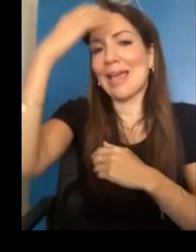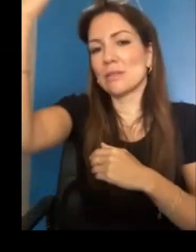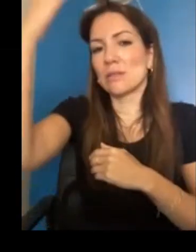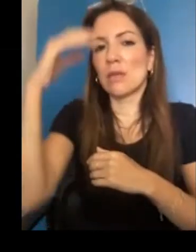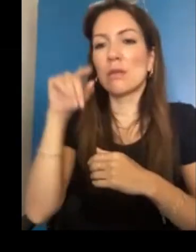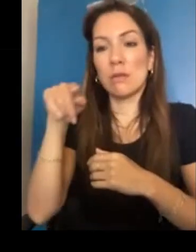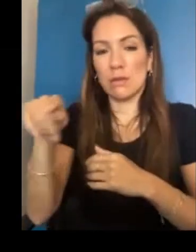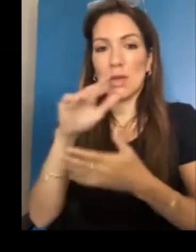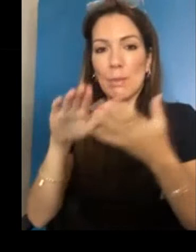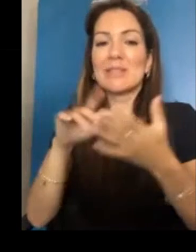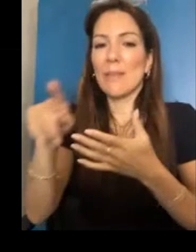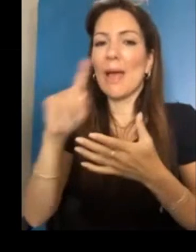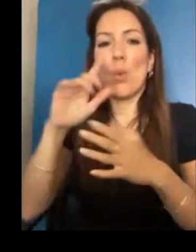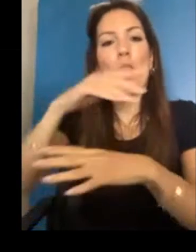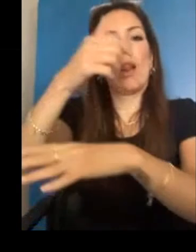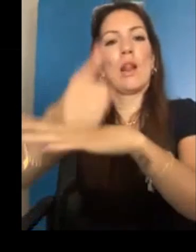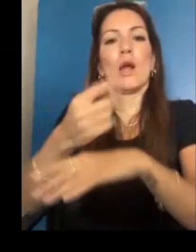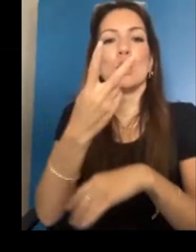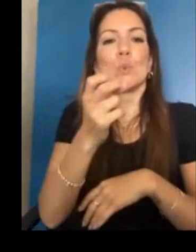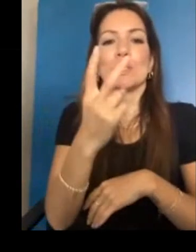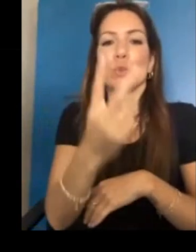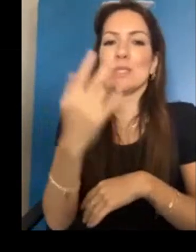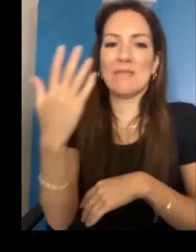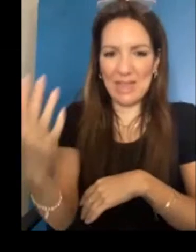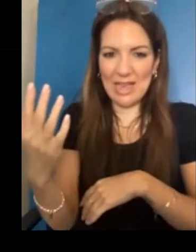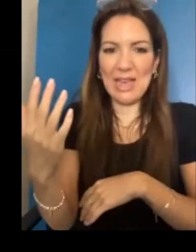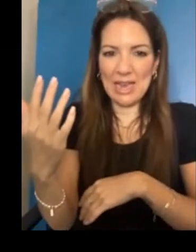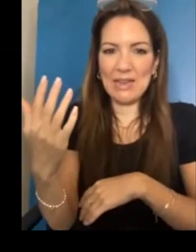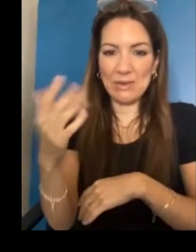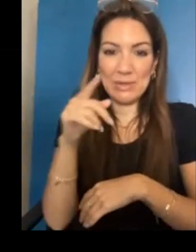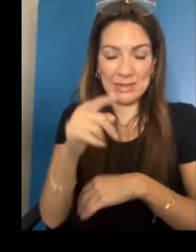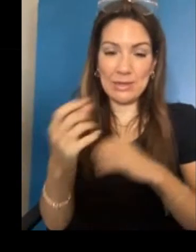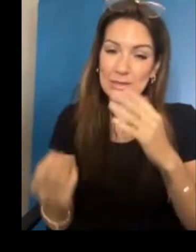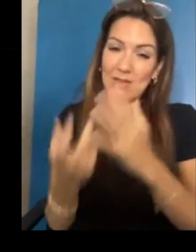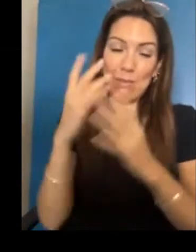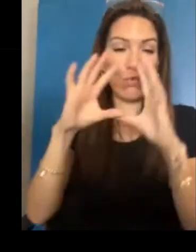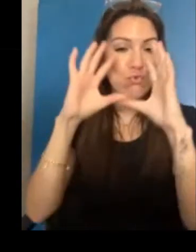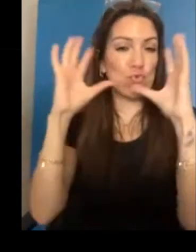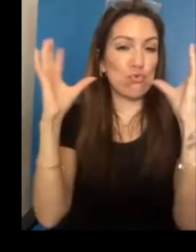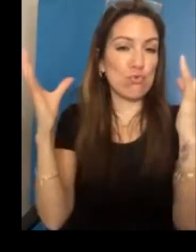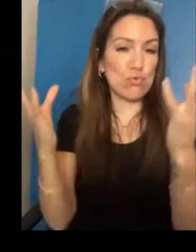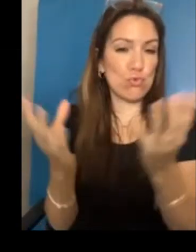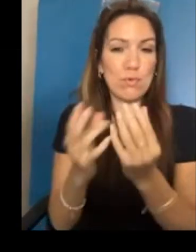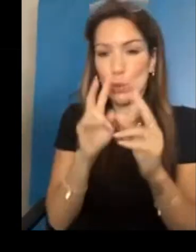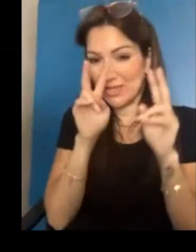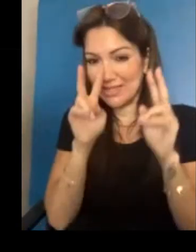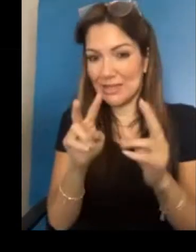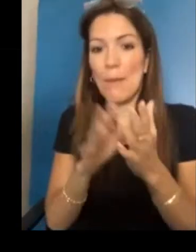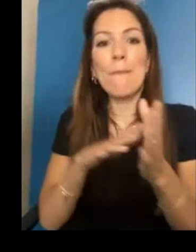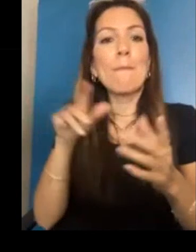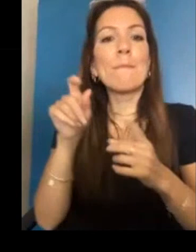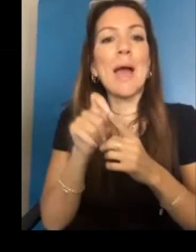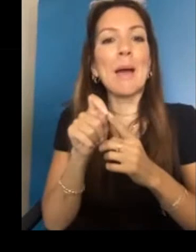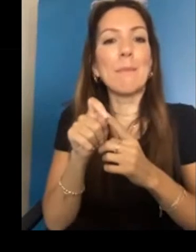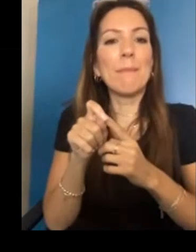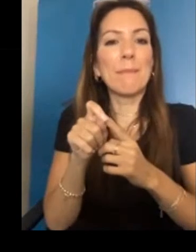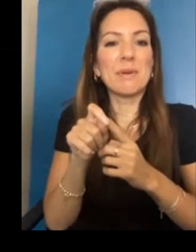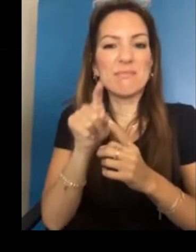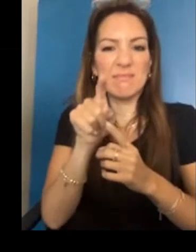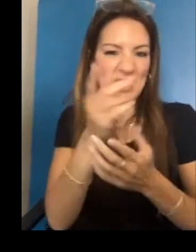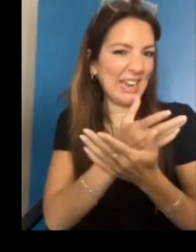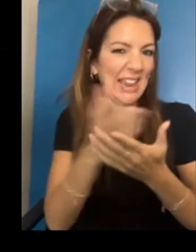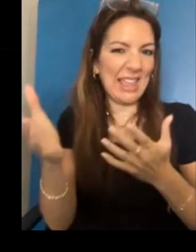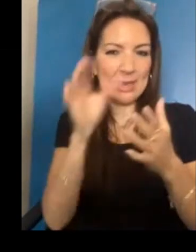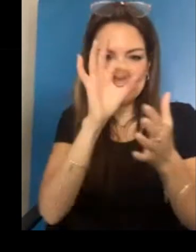delivered in 2025. So that's what the development looks like as a whole. And there you can just see a map that sort of sets out in a bit more detail